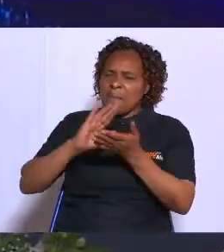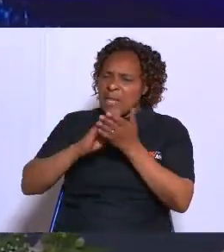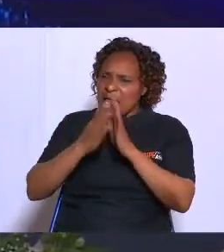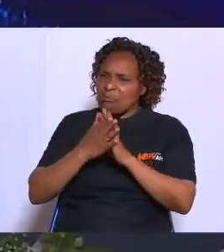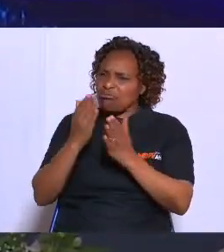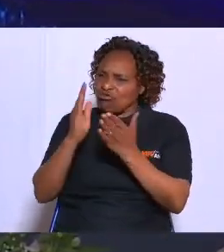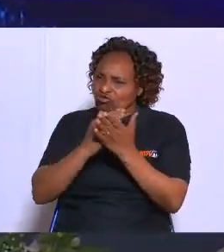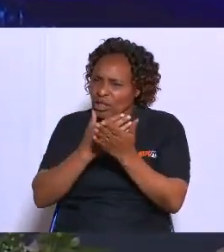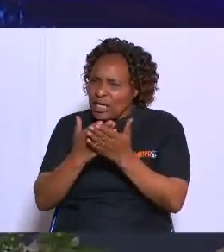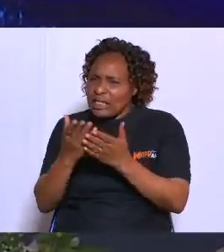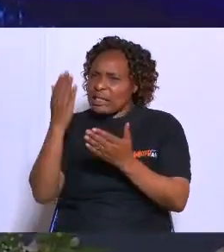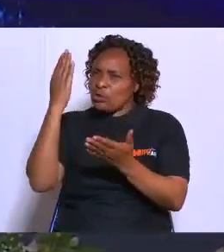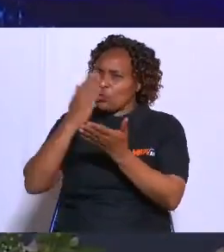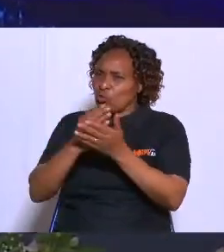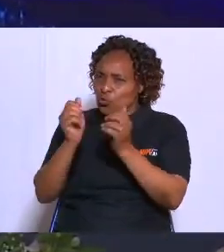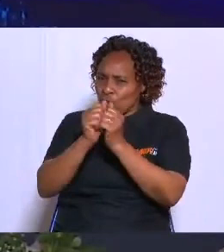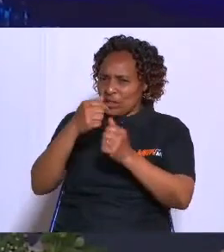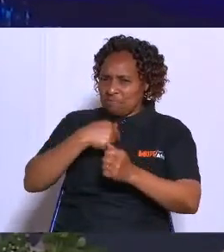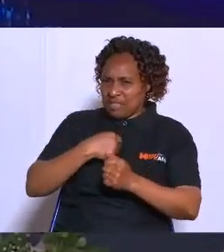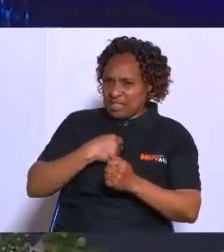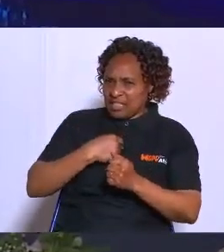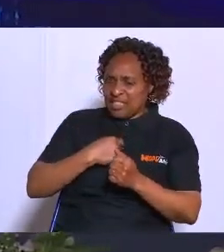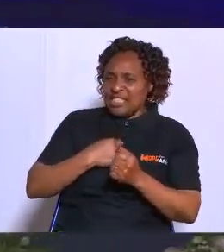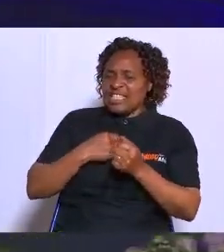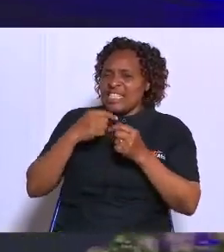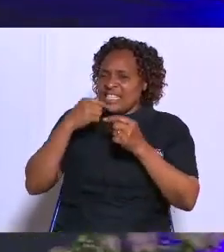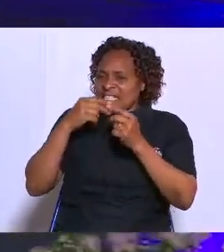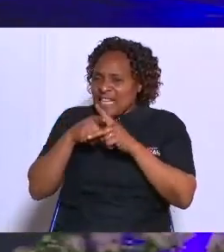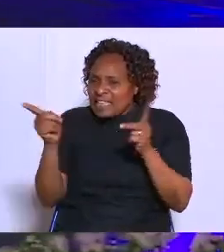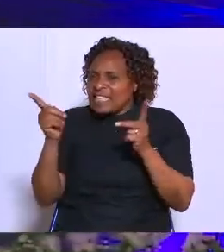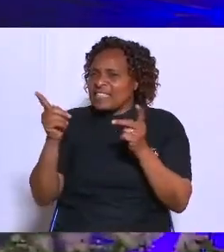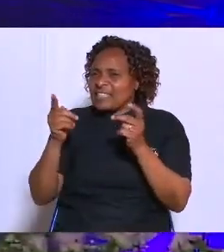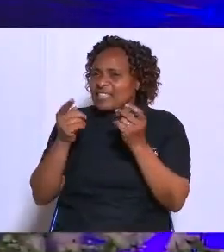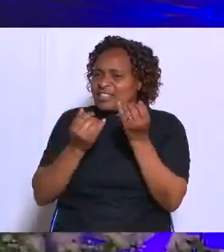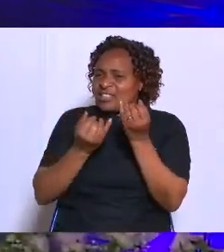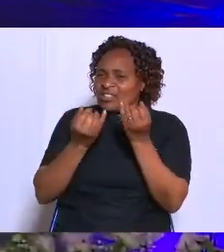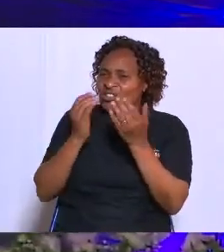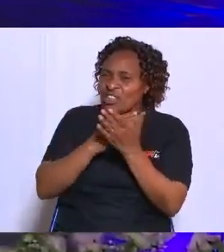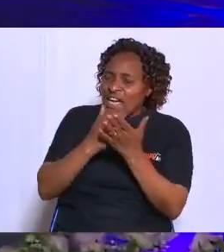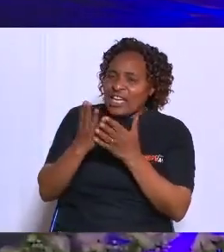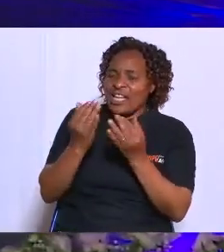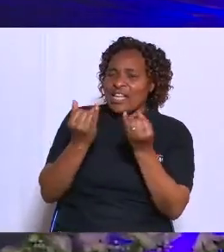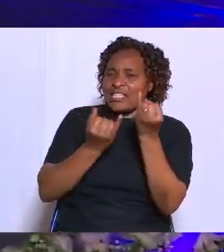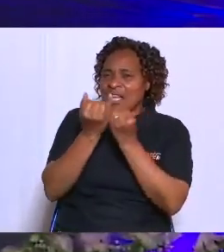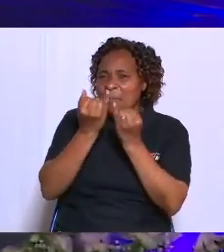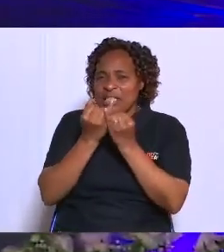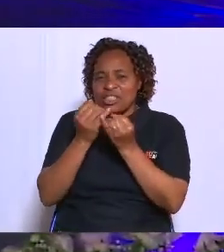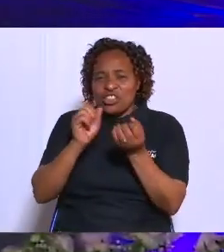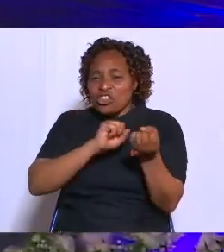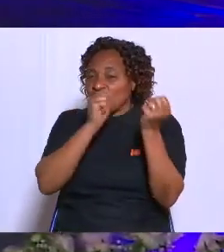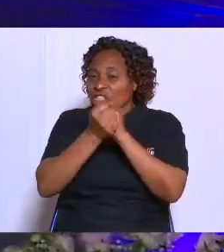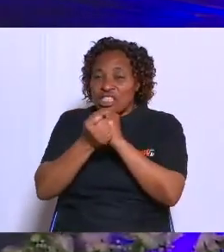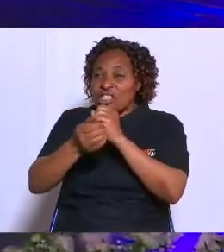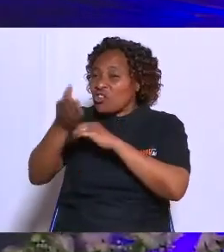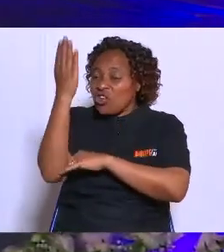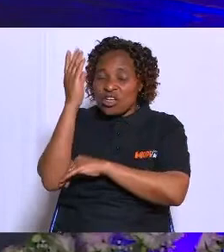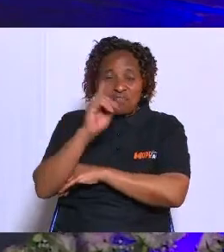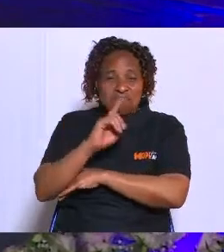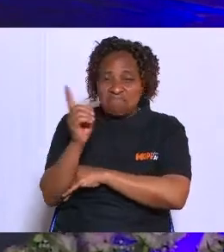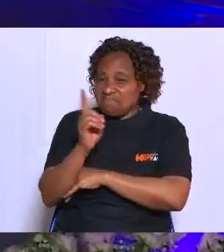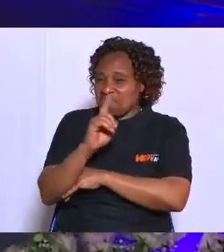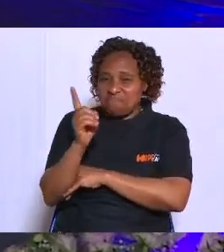truths with me he began sharing that the Sabbath was not changed by God